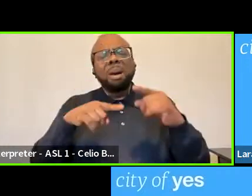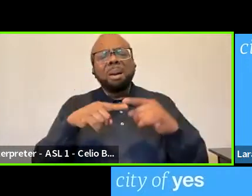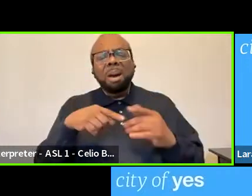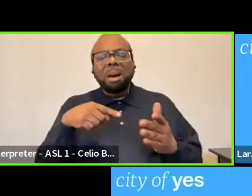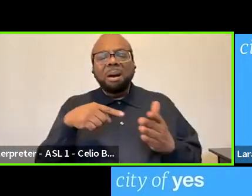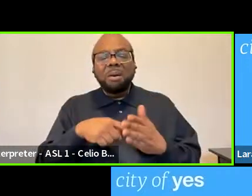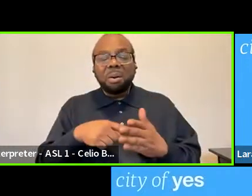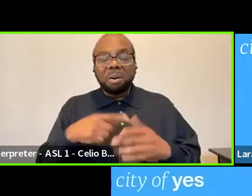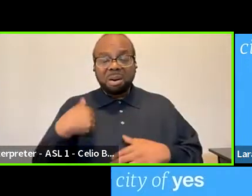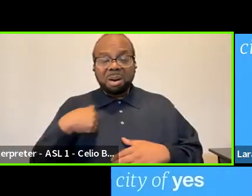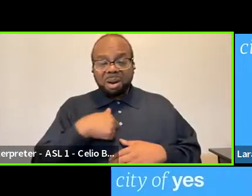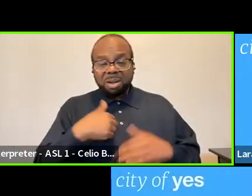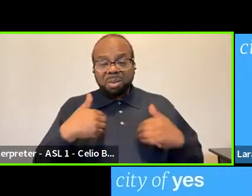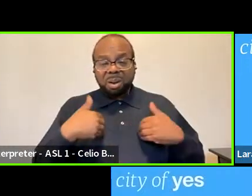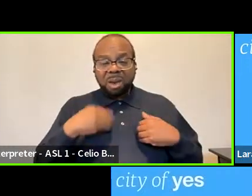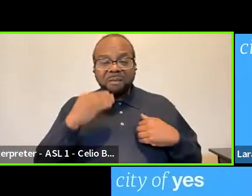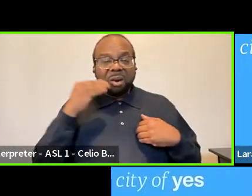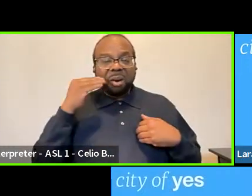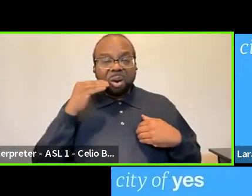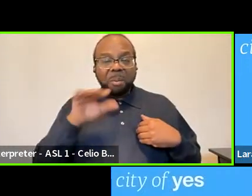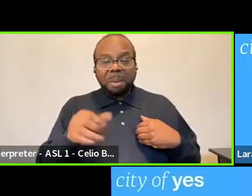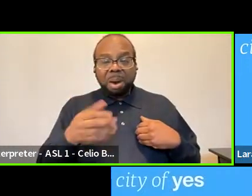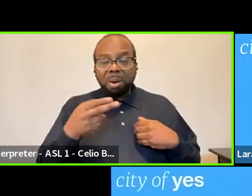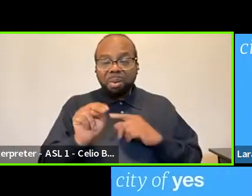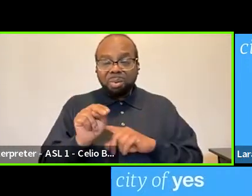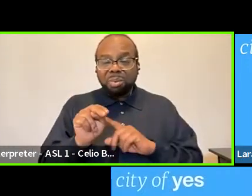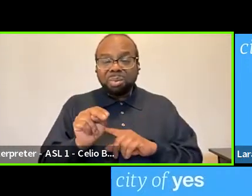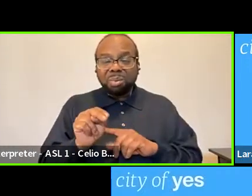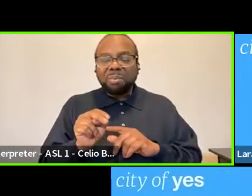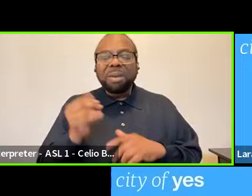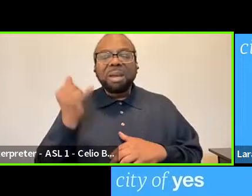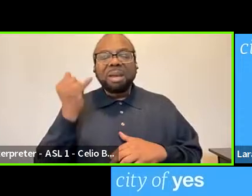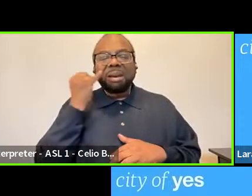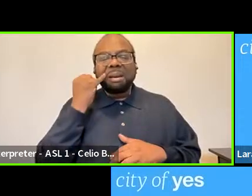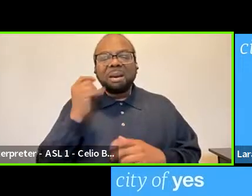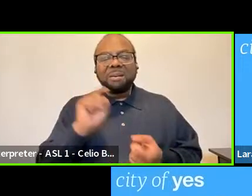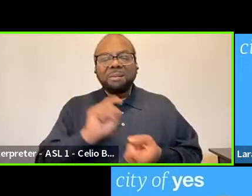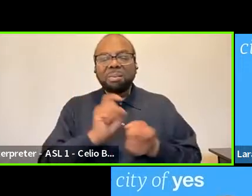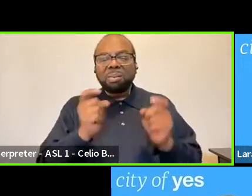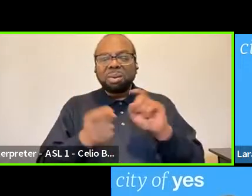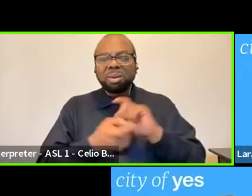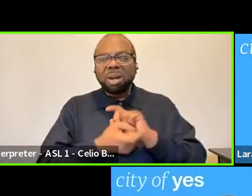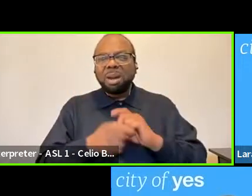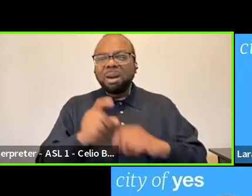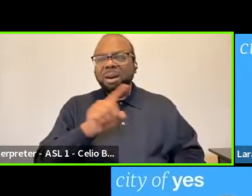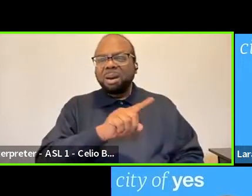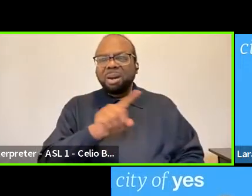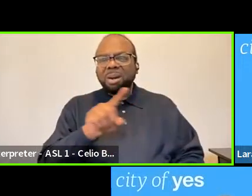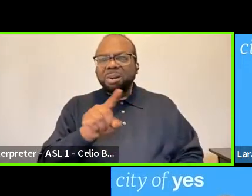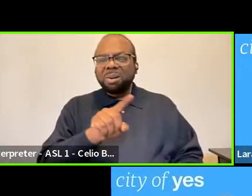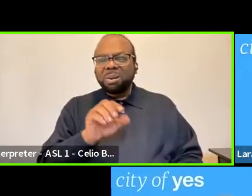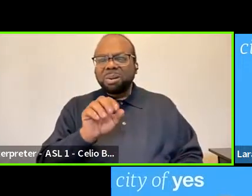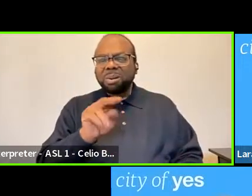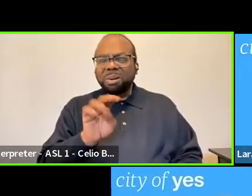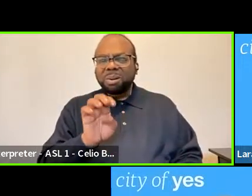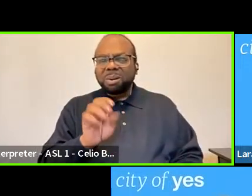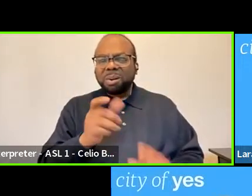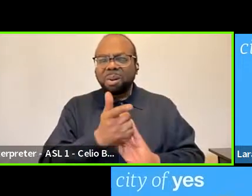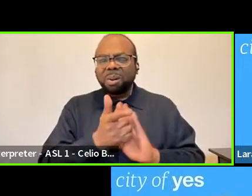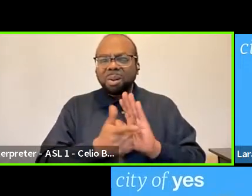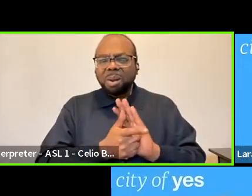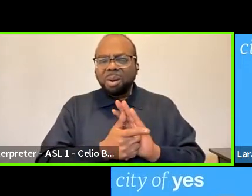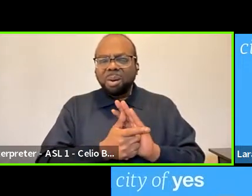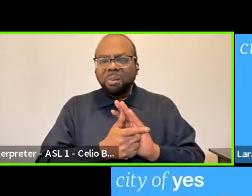us homeowners. And I'm wondering if you change the zones, um, the zoning laws and